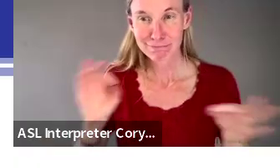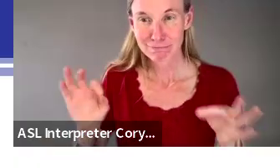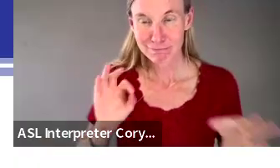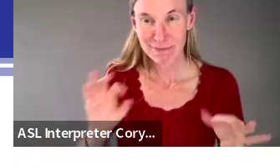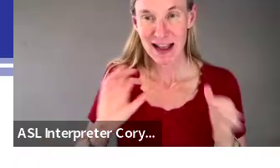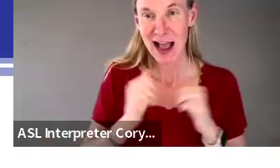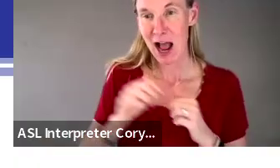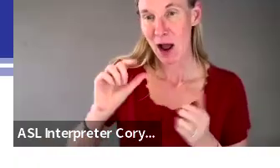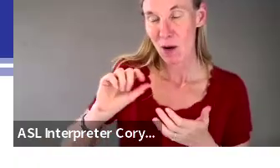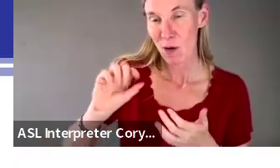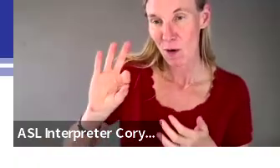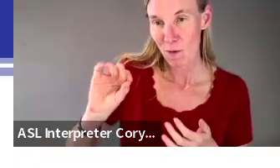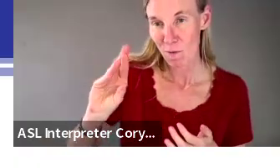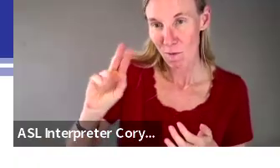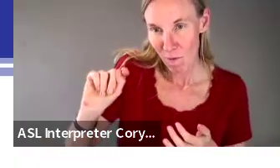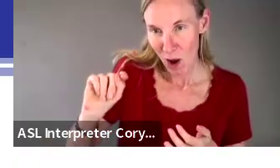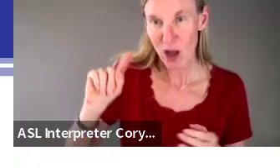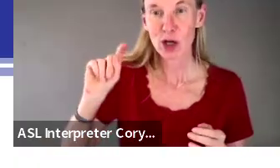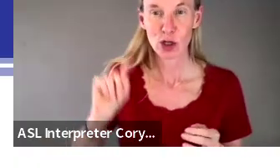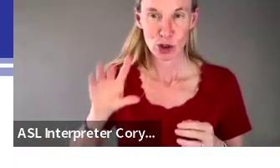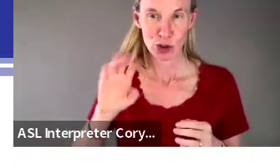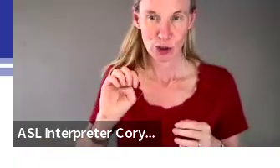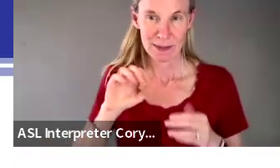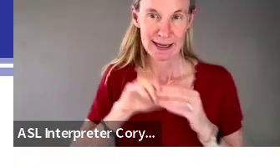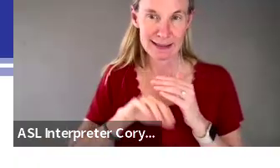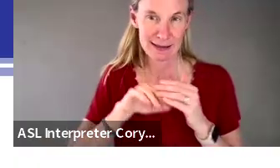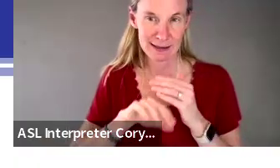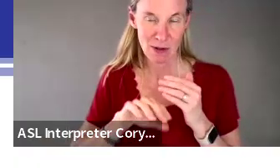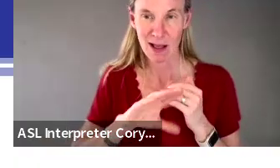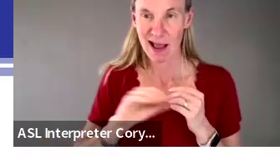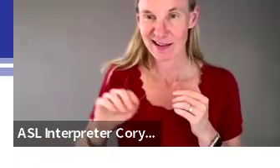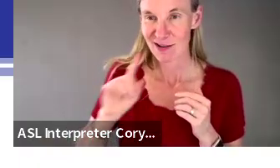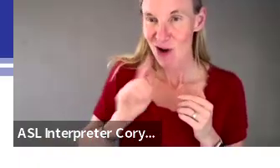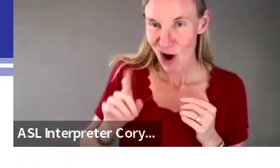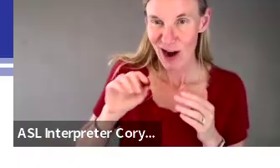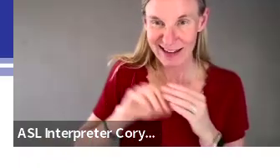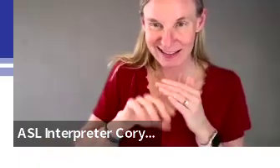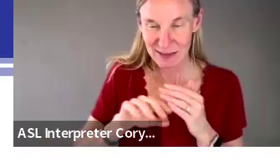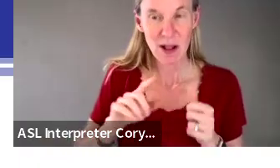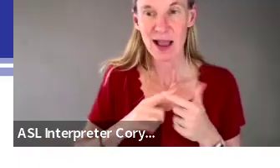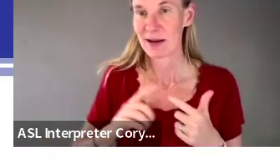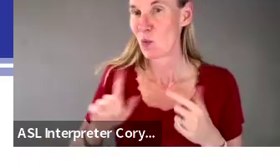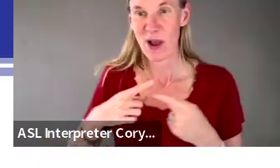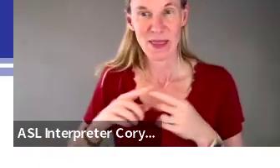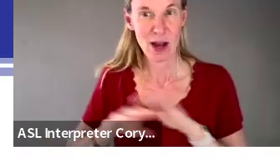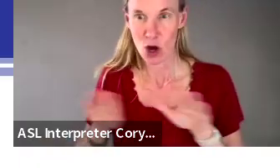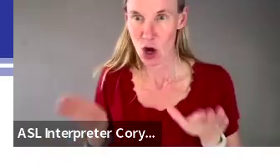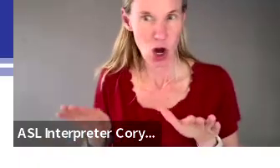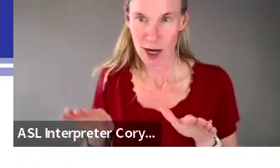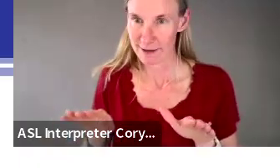how fonts should be and are accessible in ways also that they are not